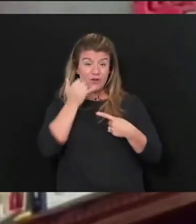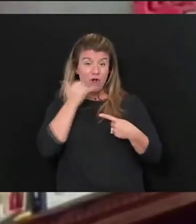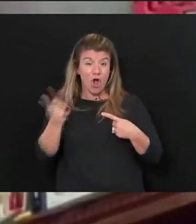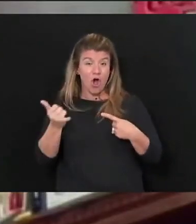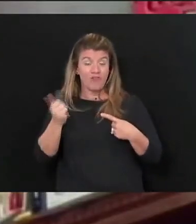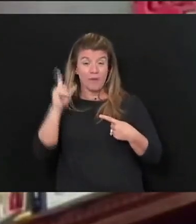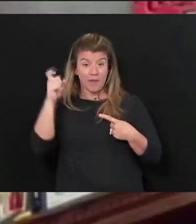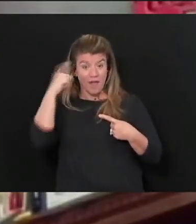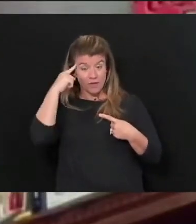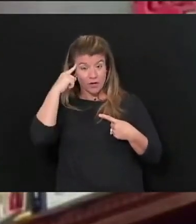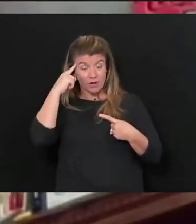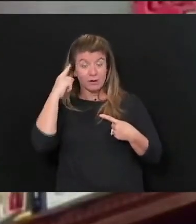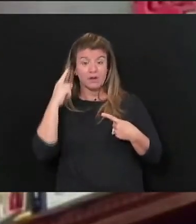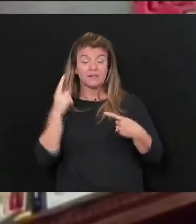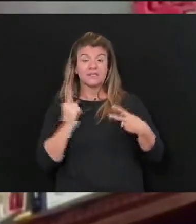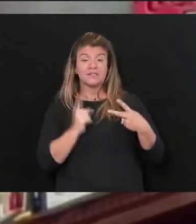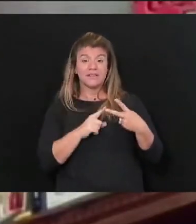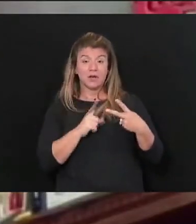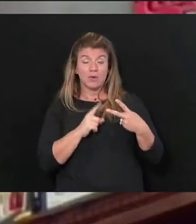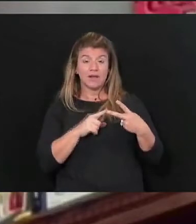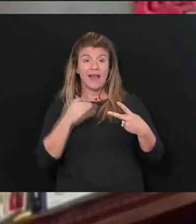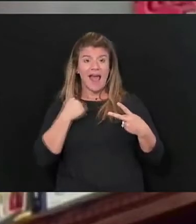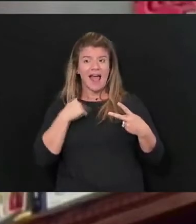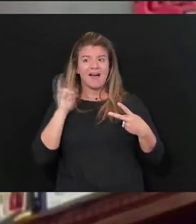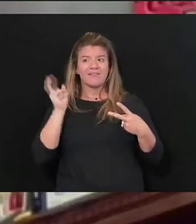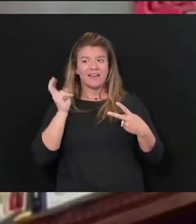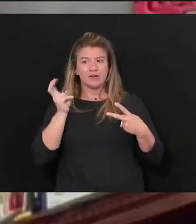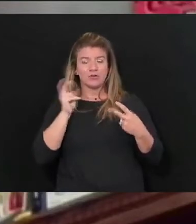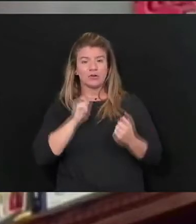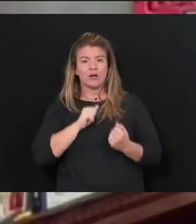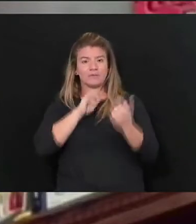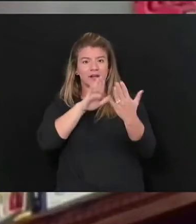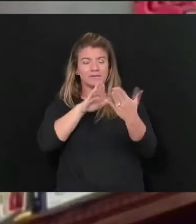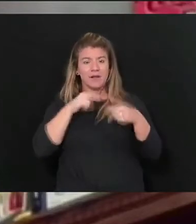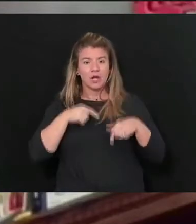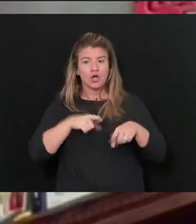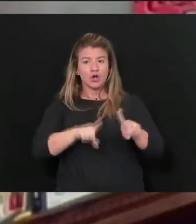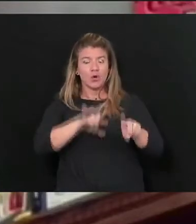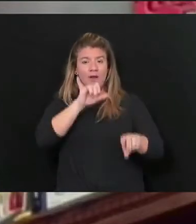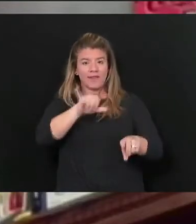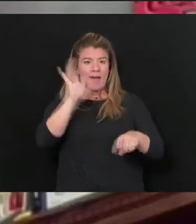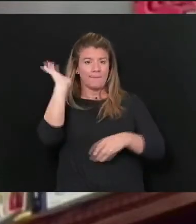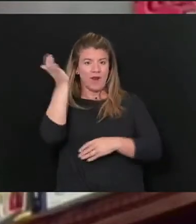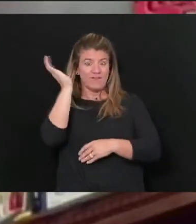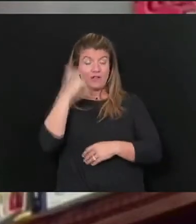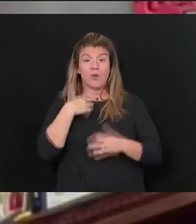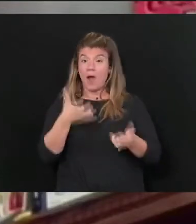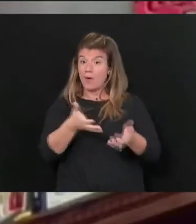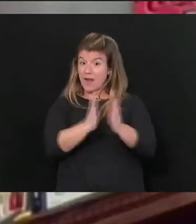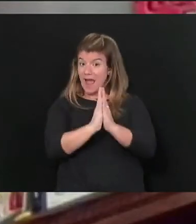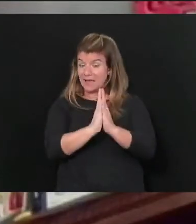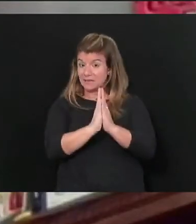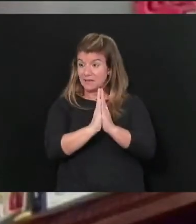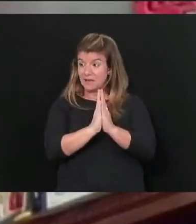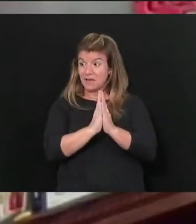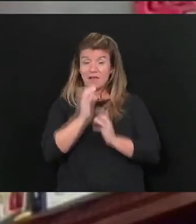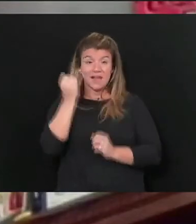and the other was to have those issues addressed publicly during a briefing. So I wanted to ask if a call might